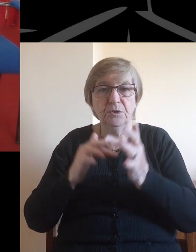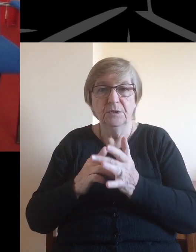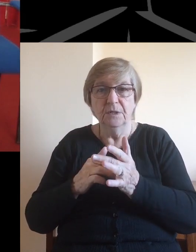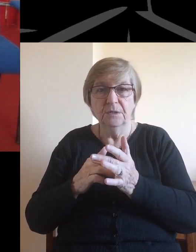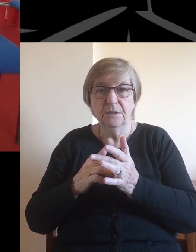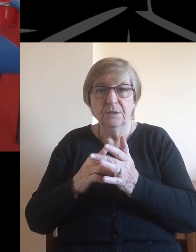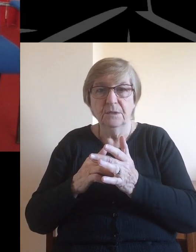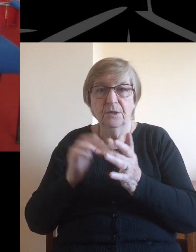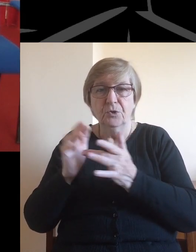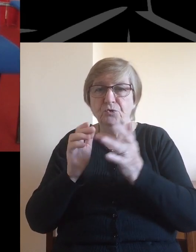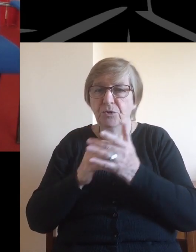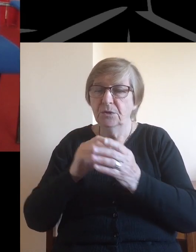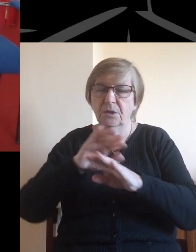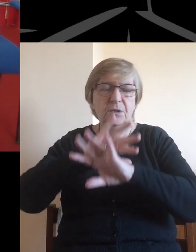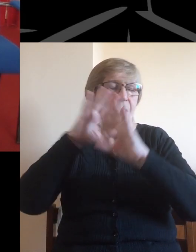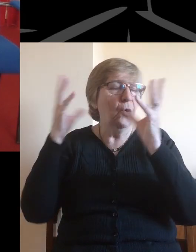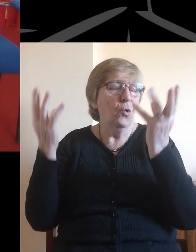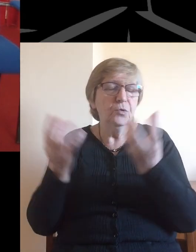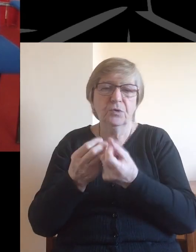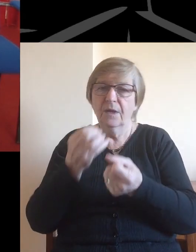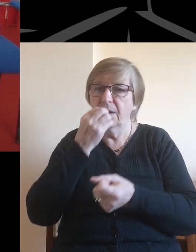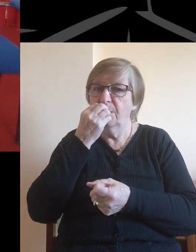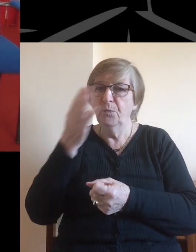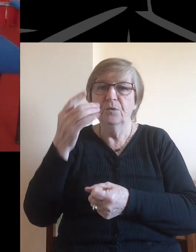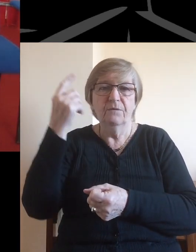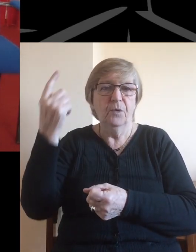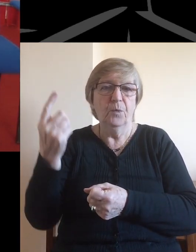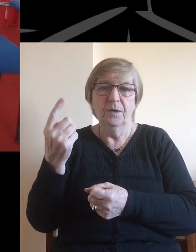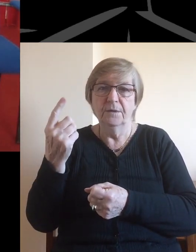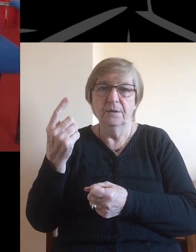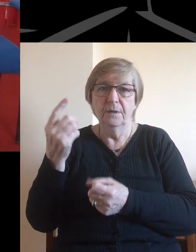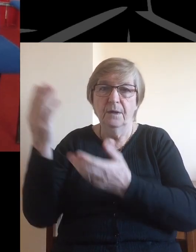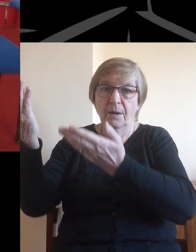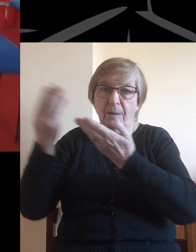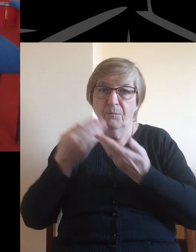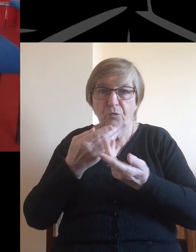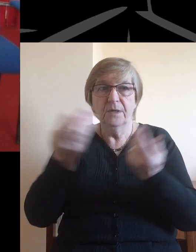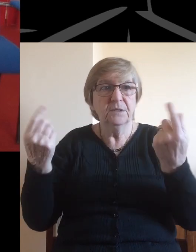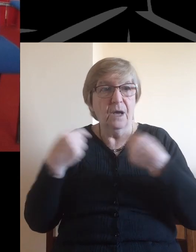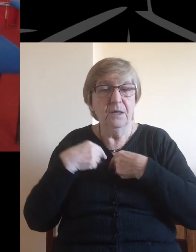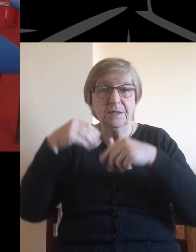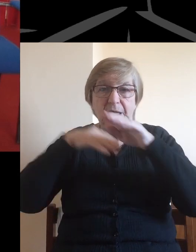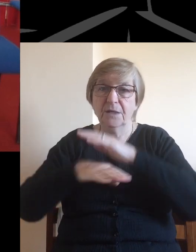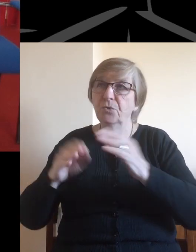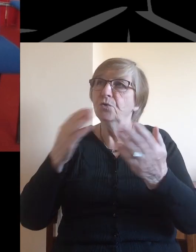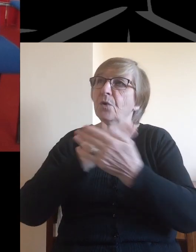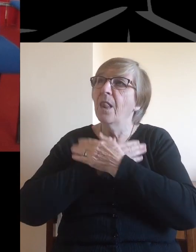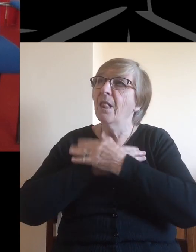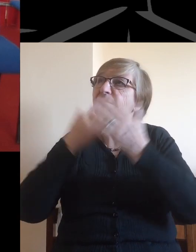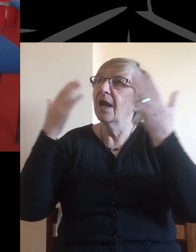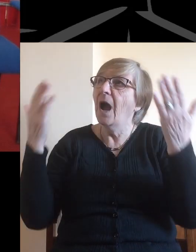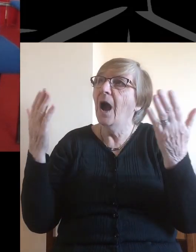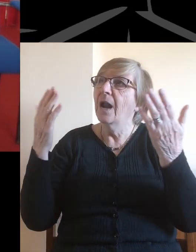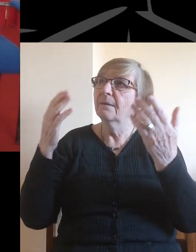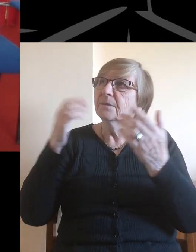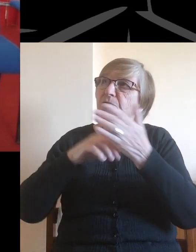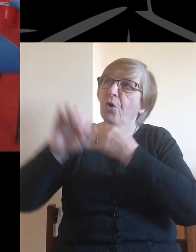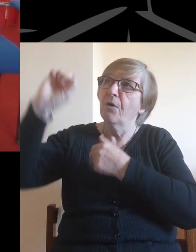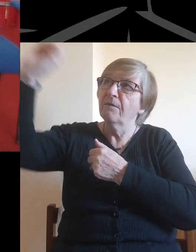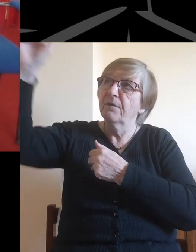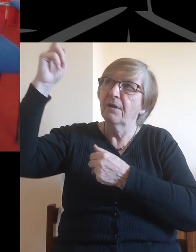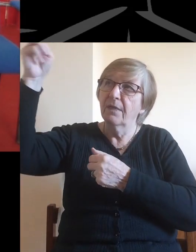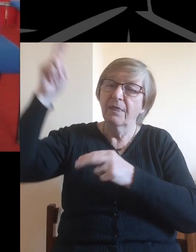Jesus is the altogether lovely one who brings us into the loving arms of his Father.